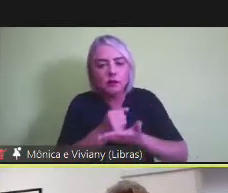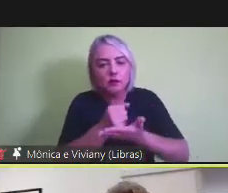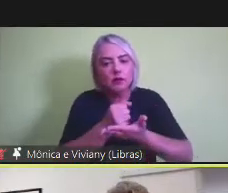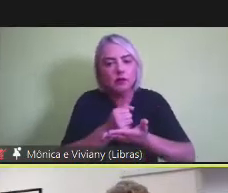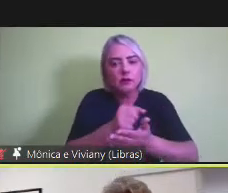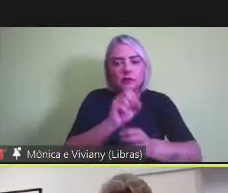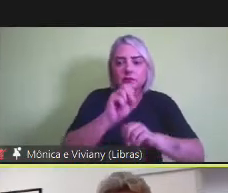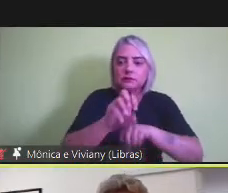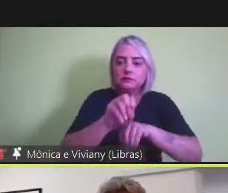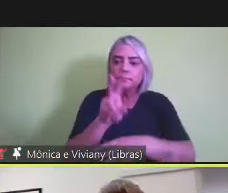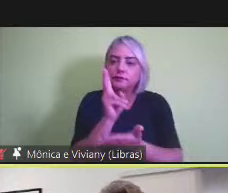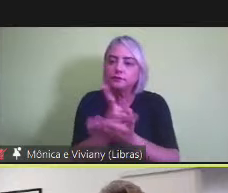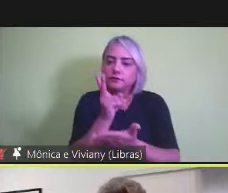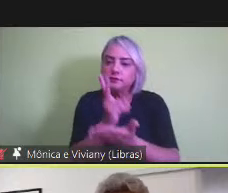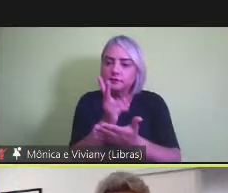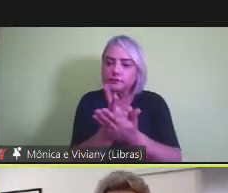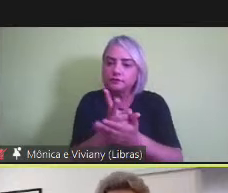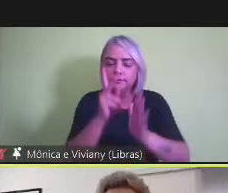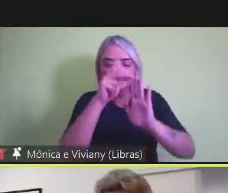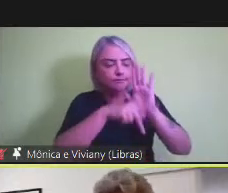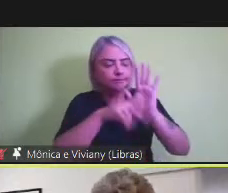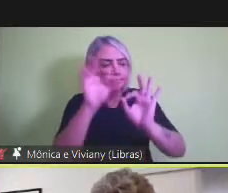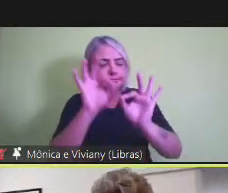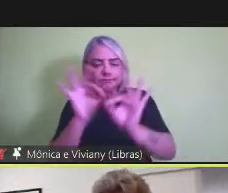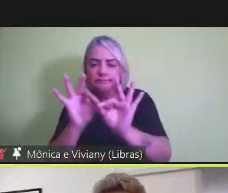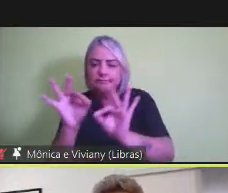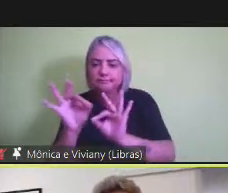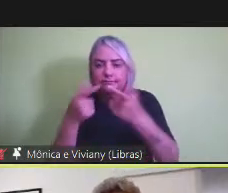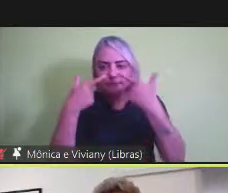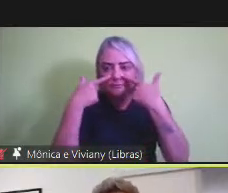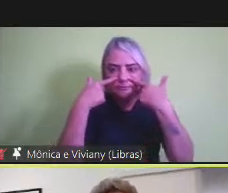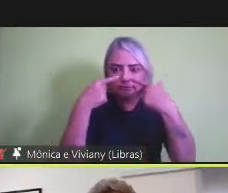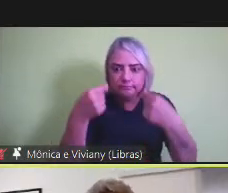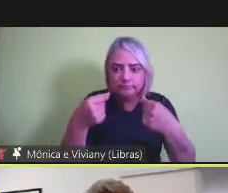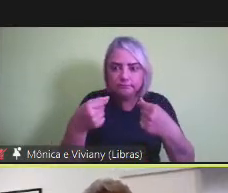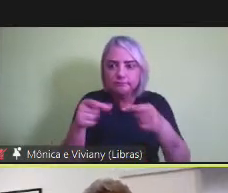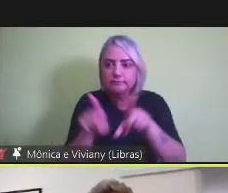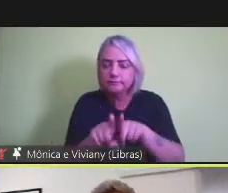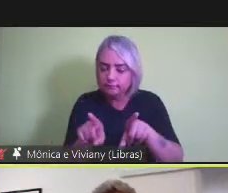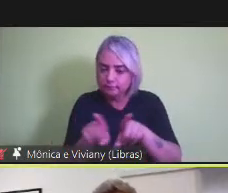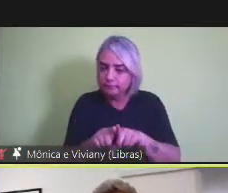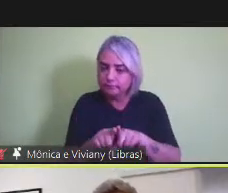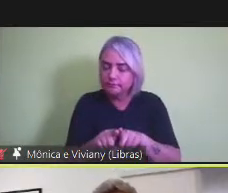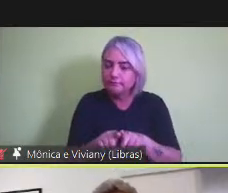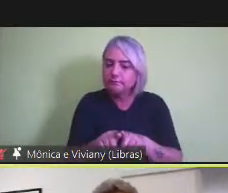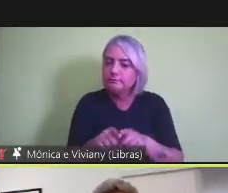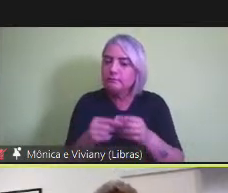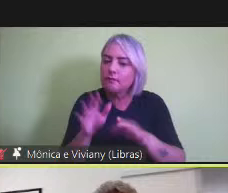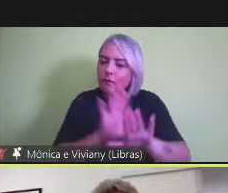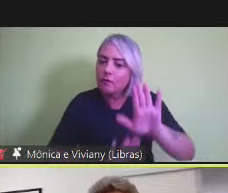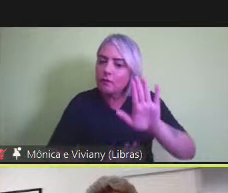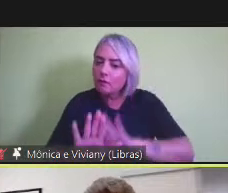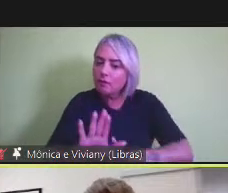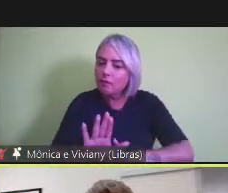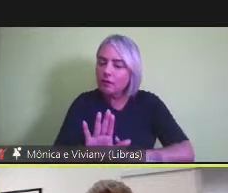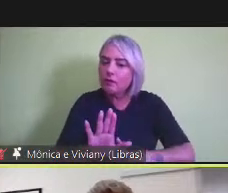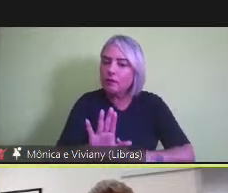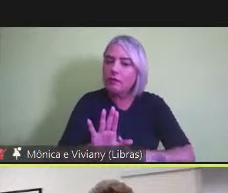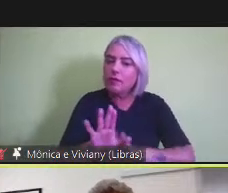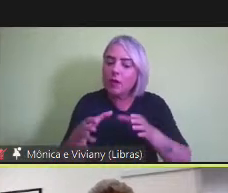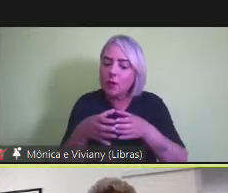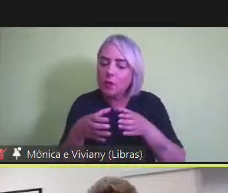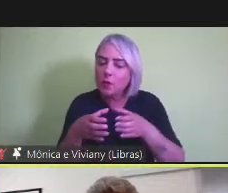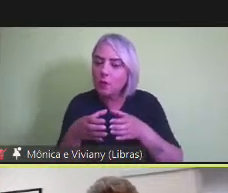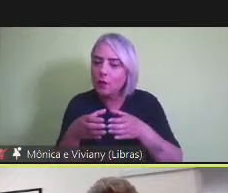nutrition, and the support and the planning and in the attention and the care, nutritional